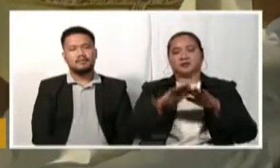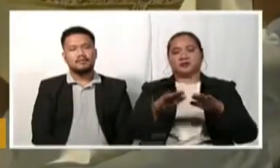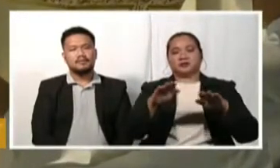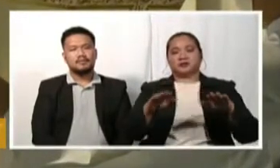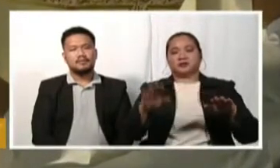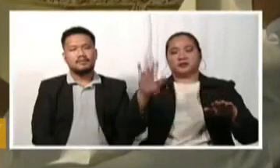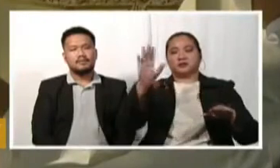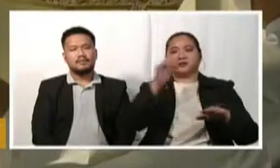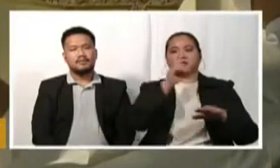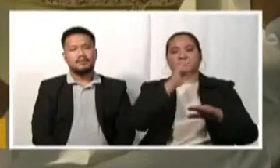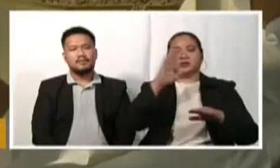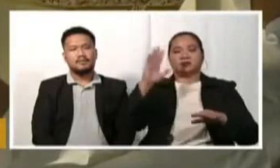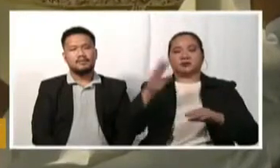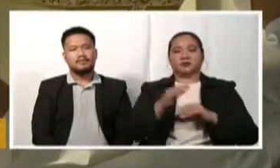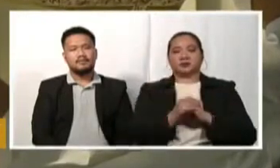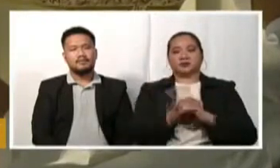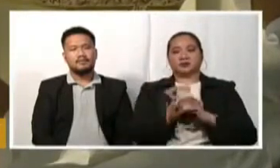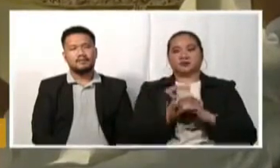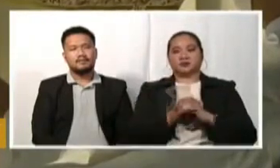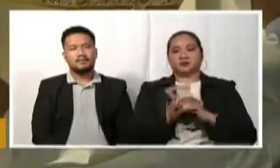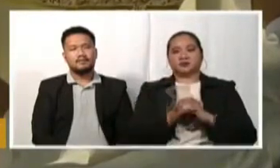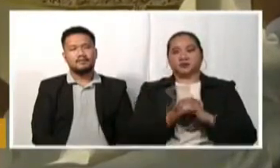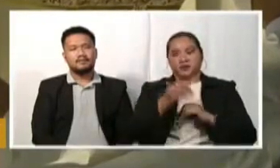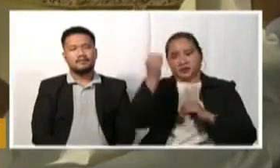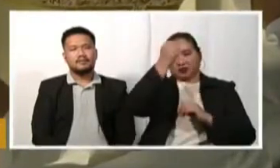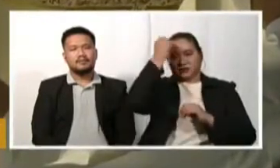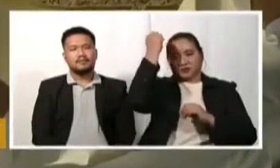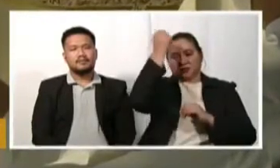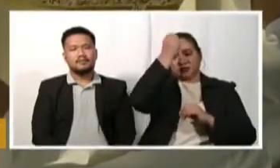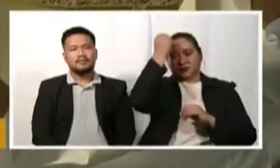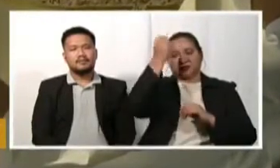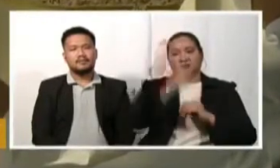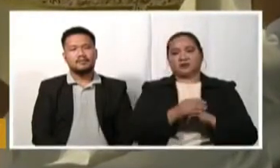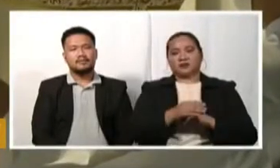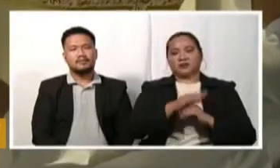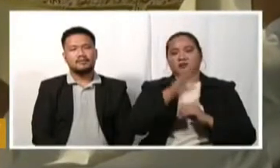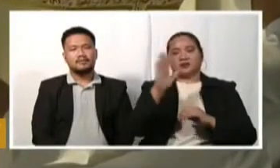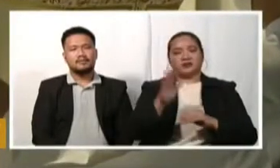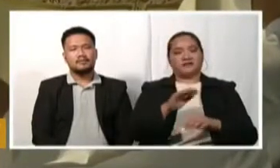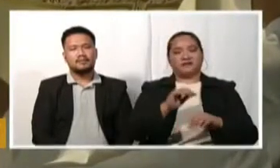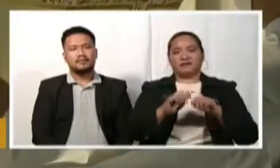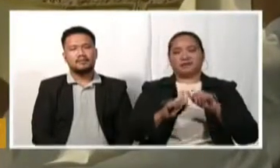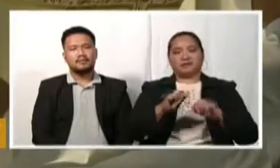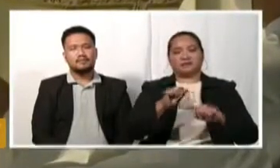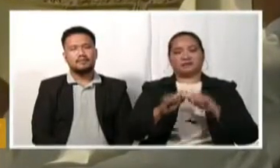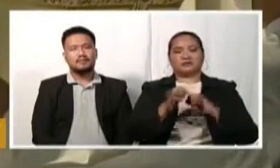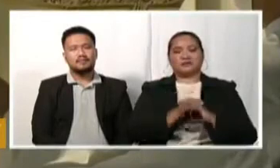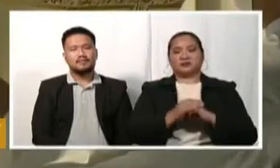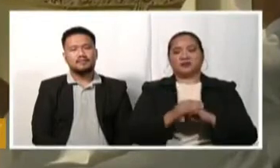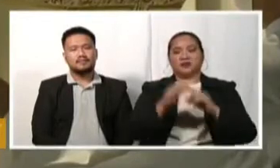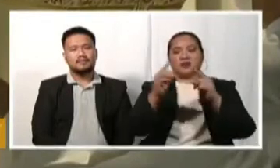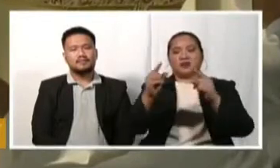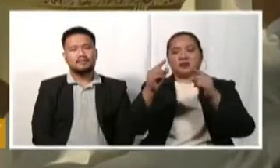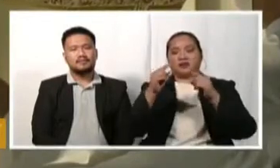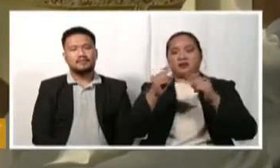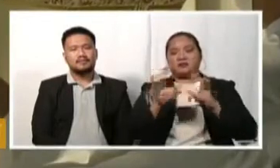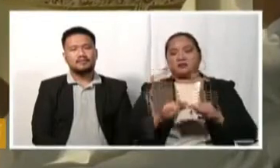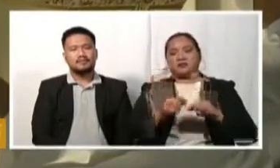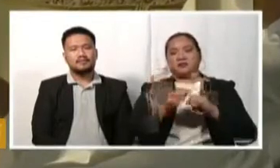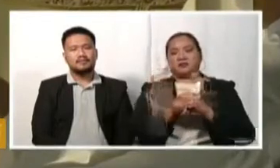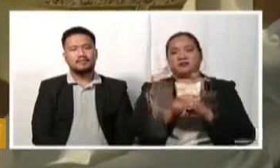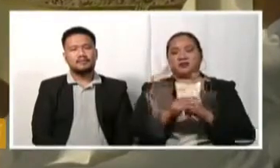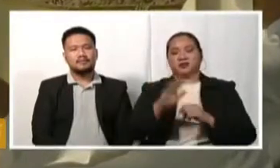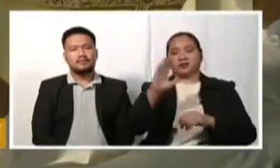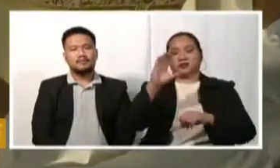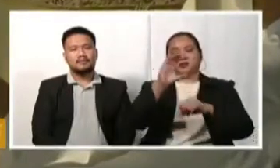your promise, so that what the saints of old never doubted would come to pass,